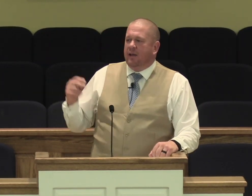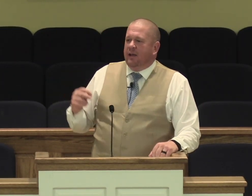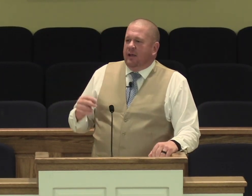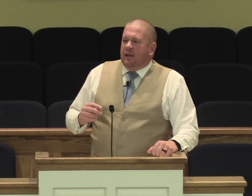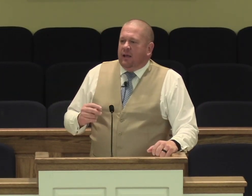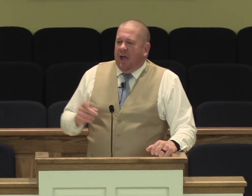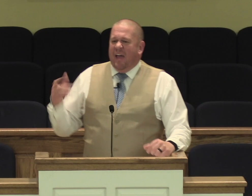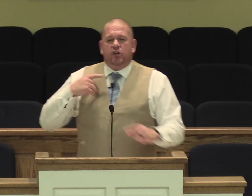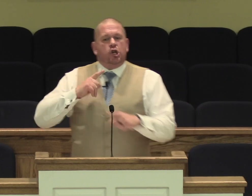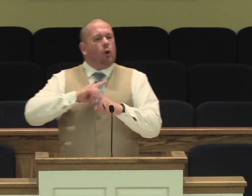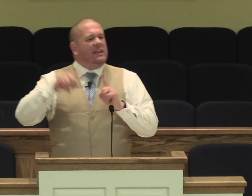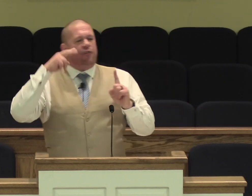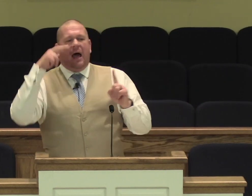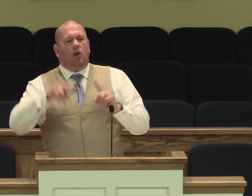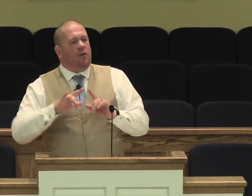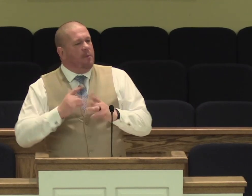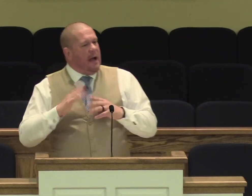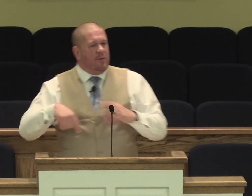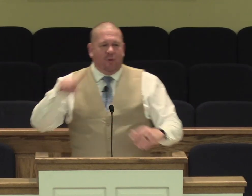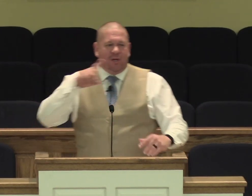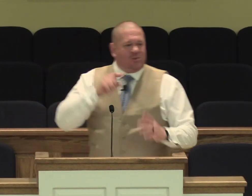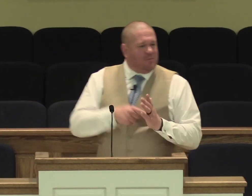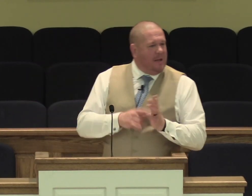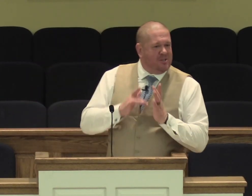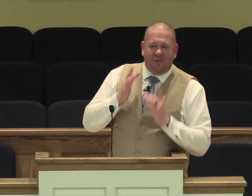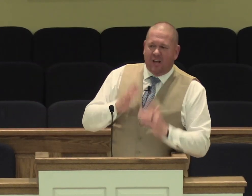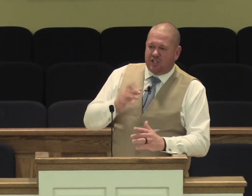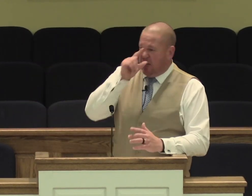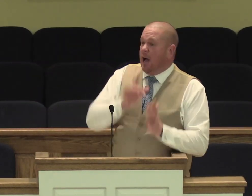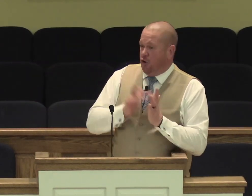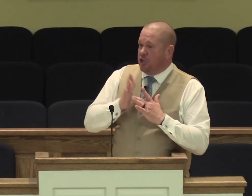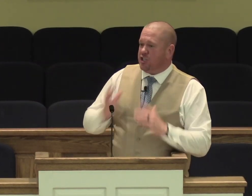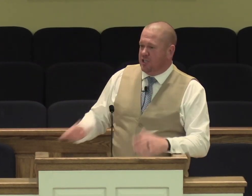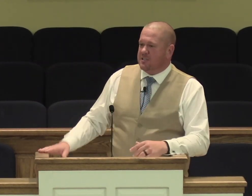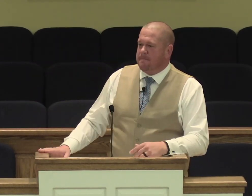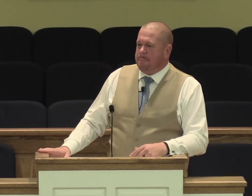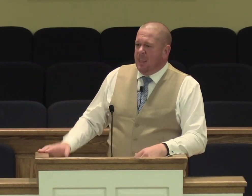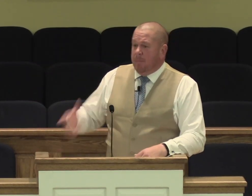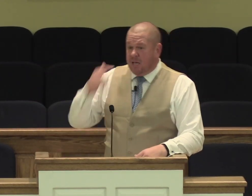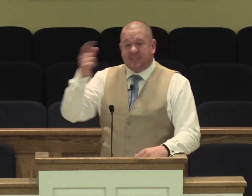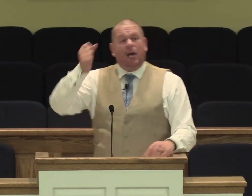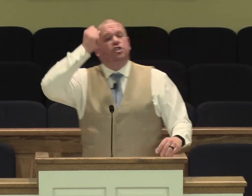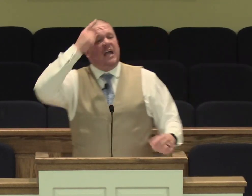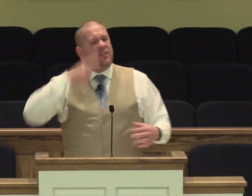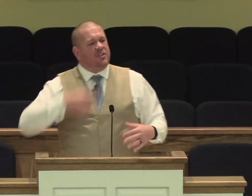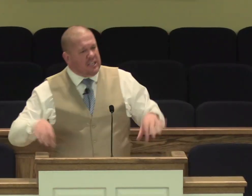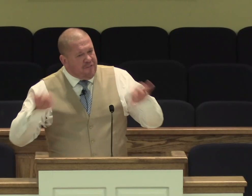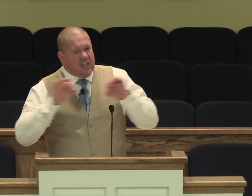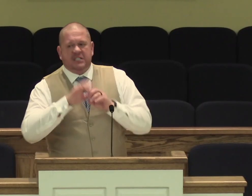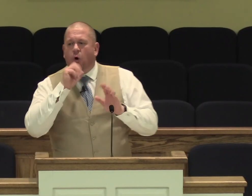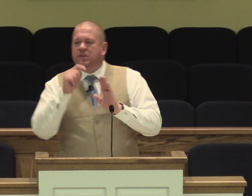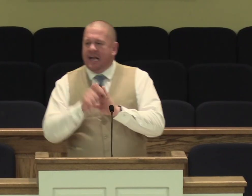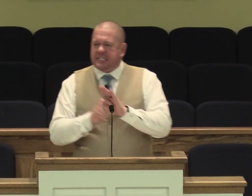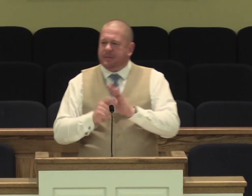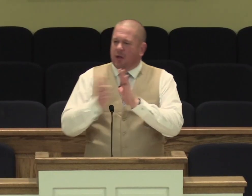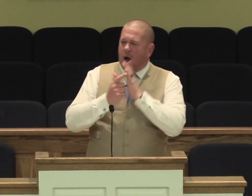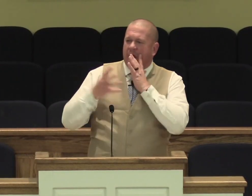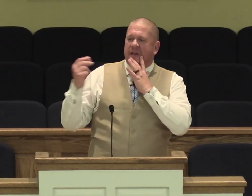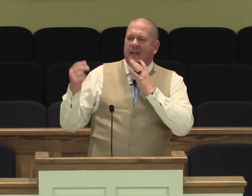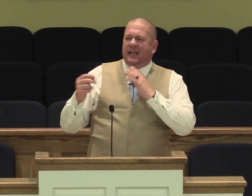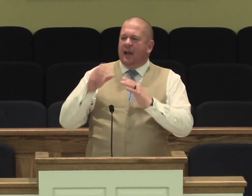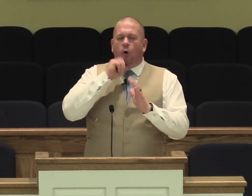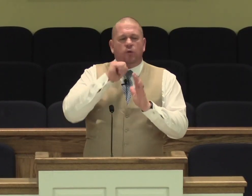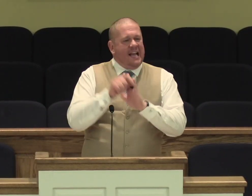God. And they have a totally different outlook on the Bible than we do sometimes as Gentile Christians. Because they understand the significance of Old Testament